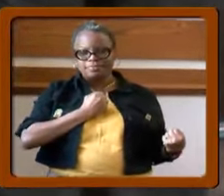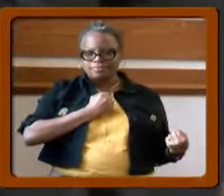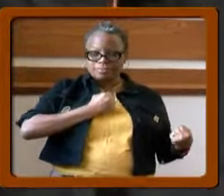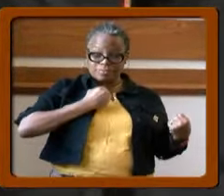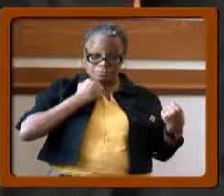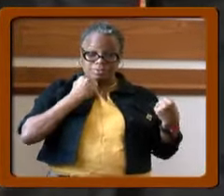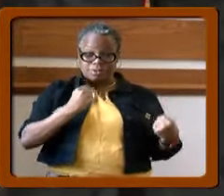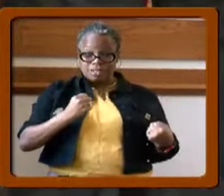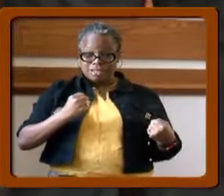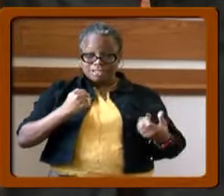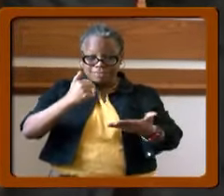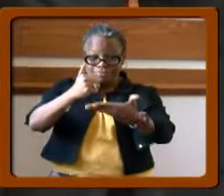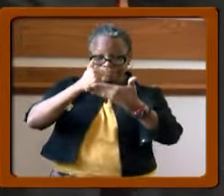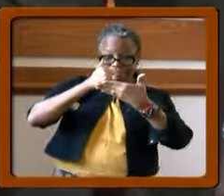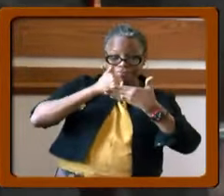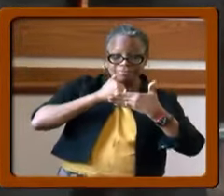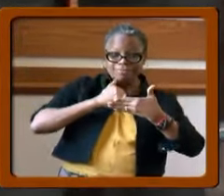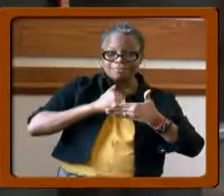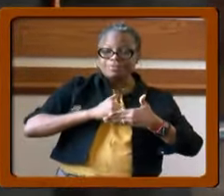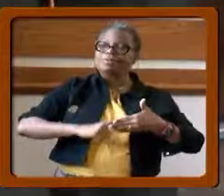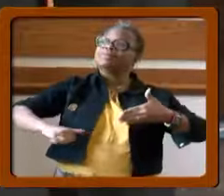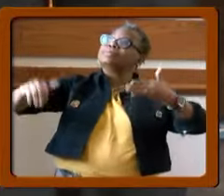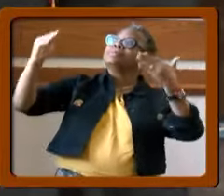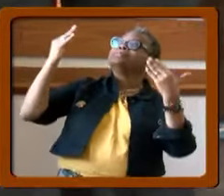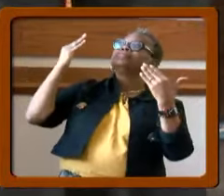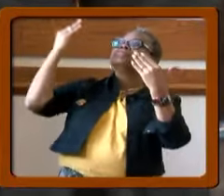to pick us up. Now you